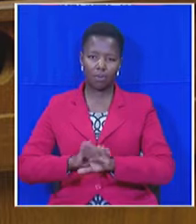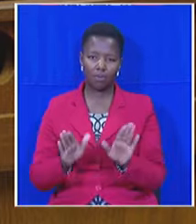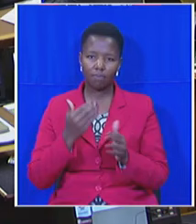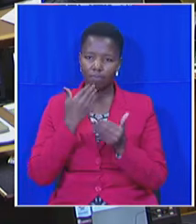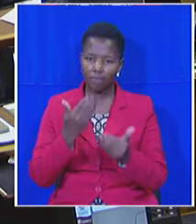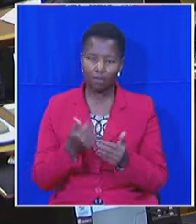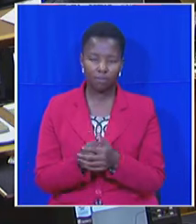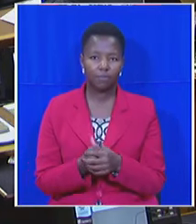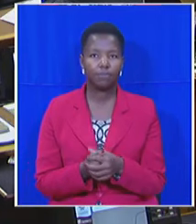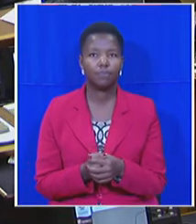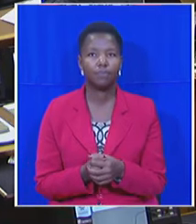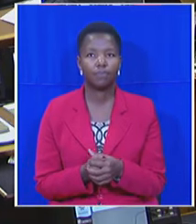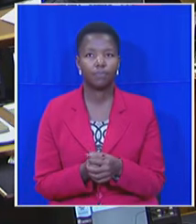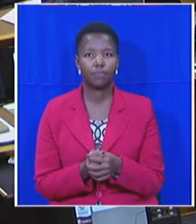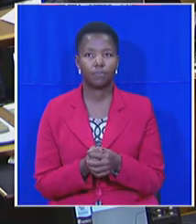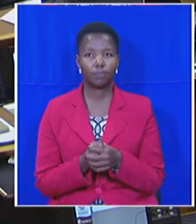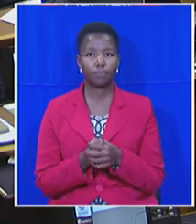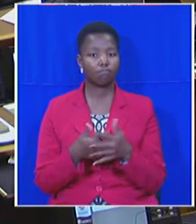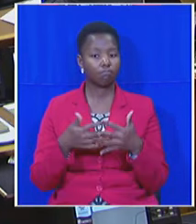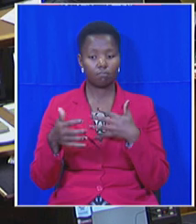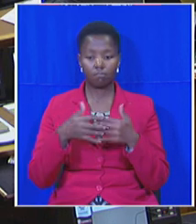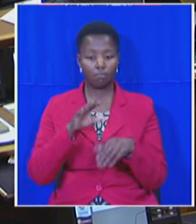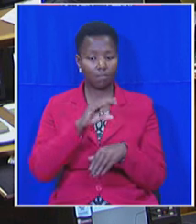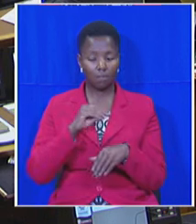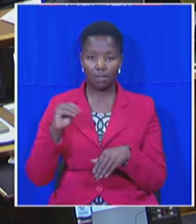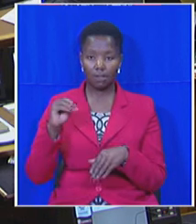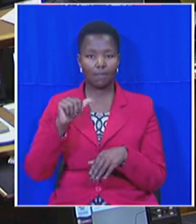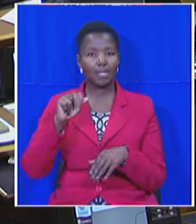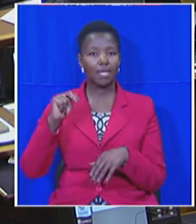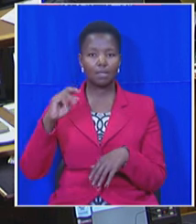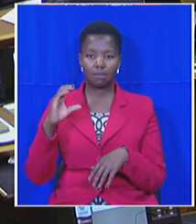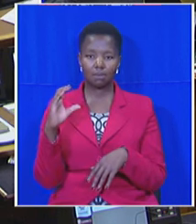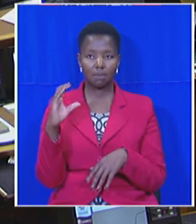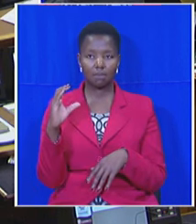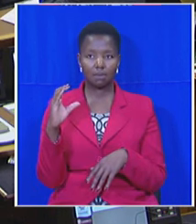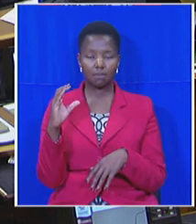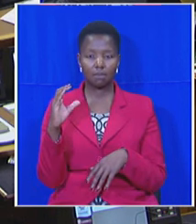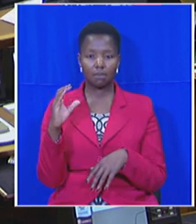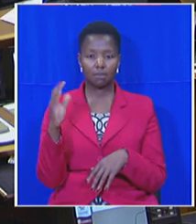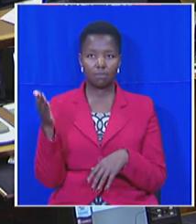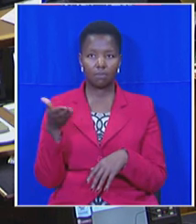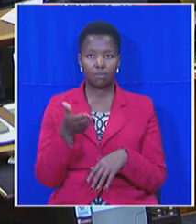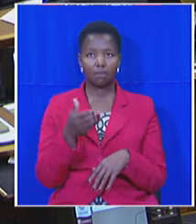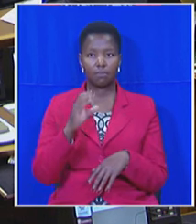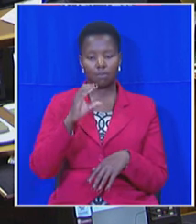thank you. Thank you. Any other party? ANC, Mhlomphehi